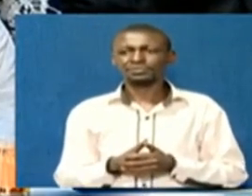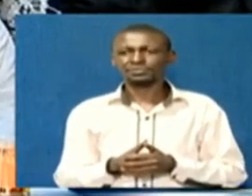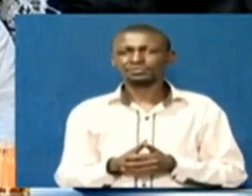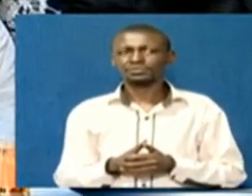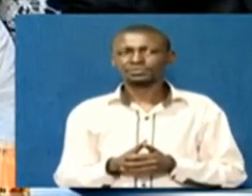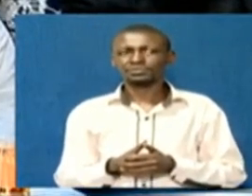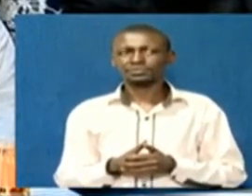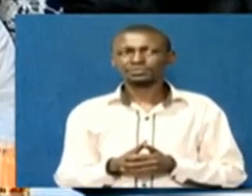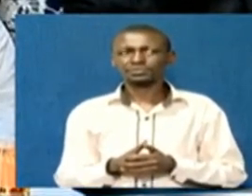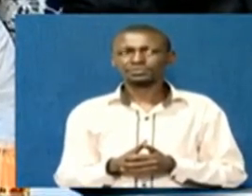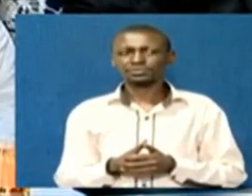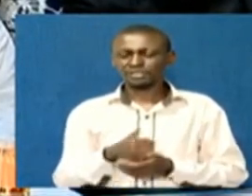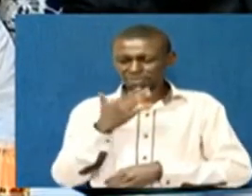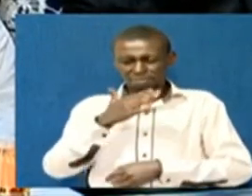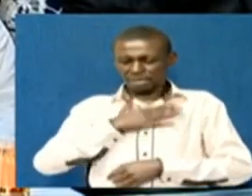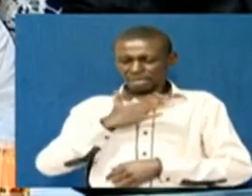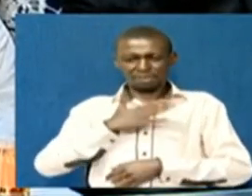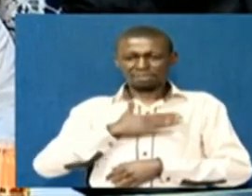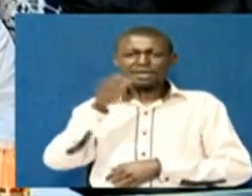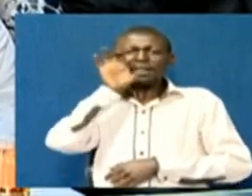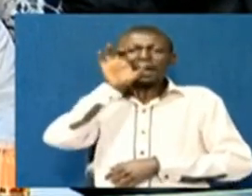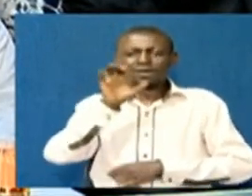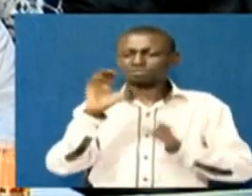That's not a doyo curse.